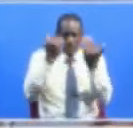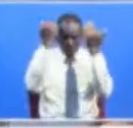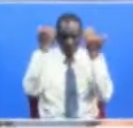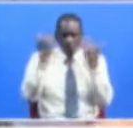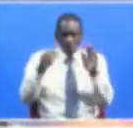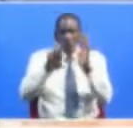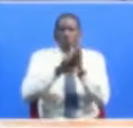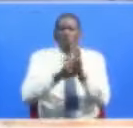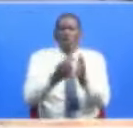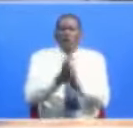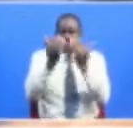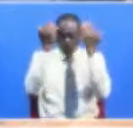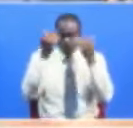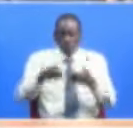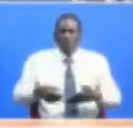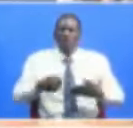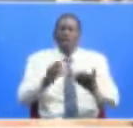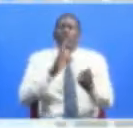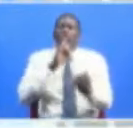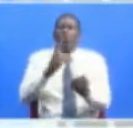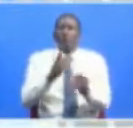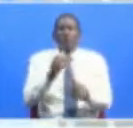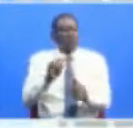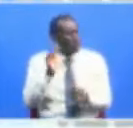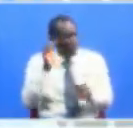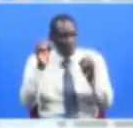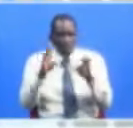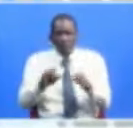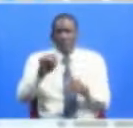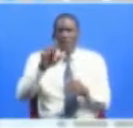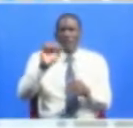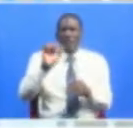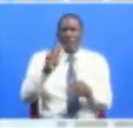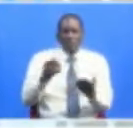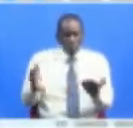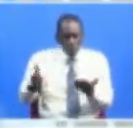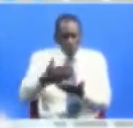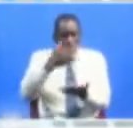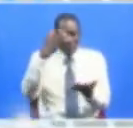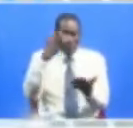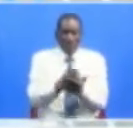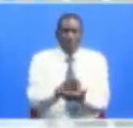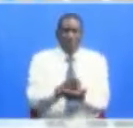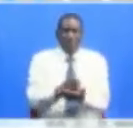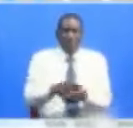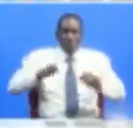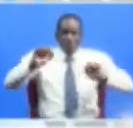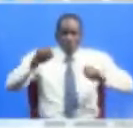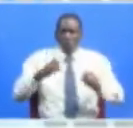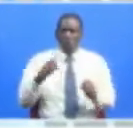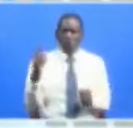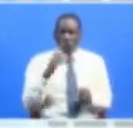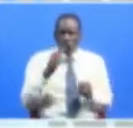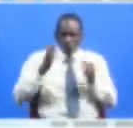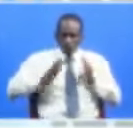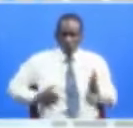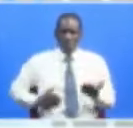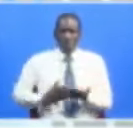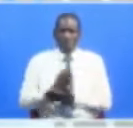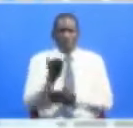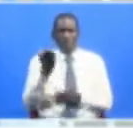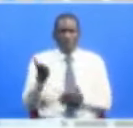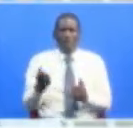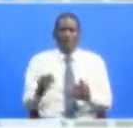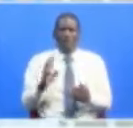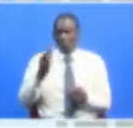are issuing orders which they are blatantly disobeying. LSK, we are collecting evidence on possible violation on human